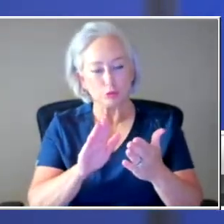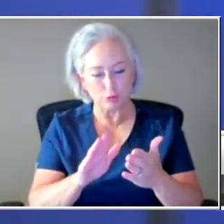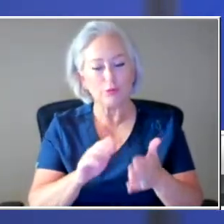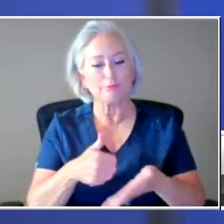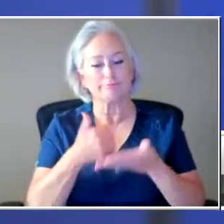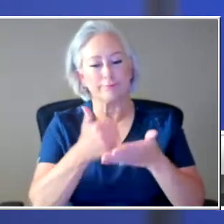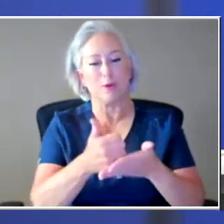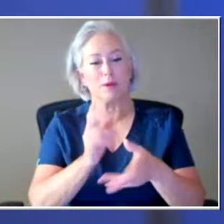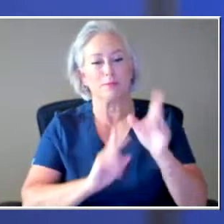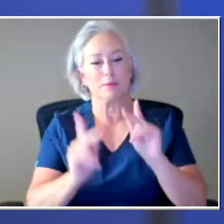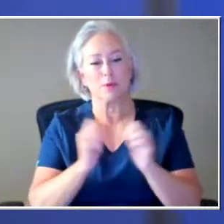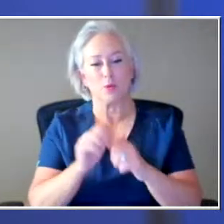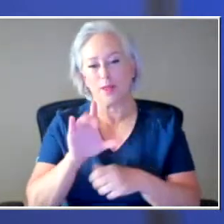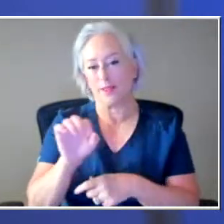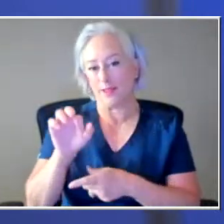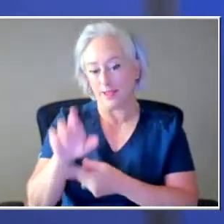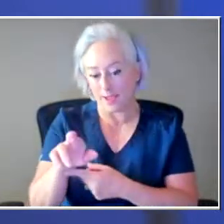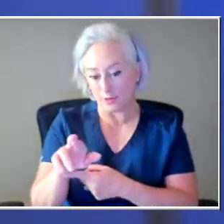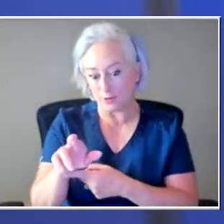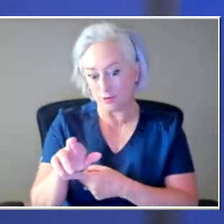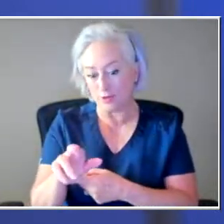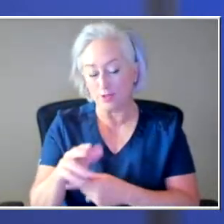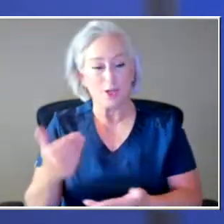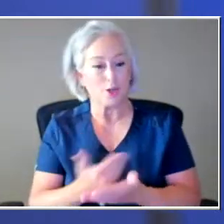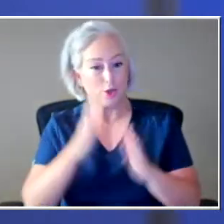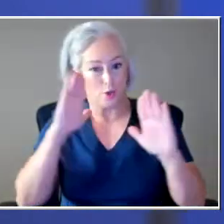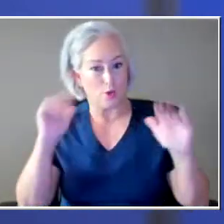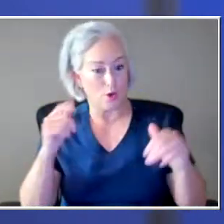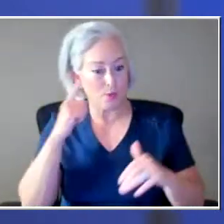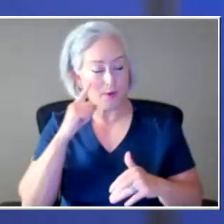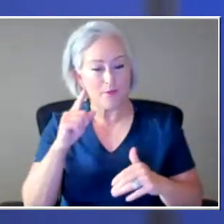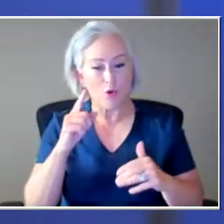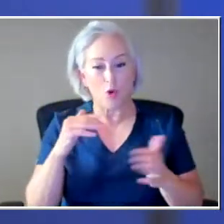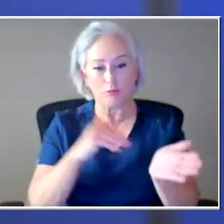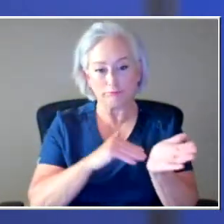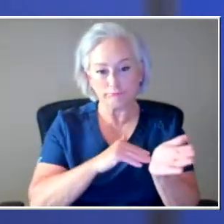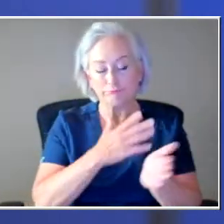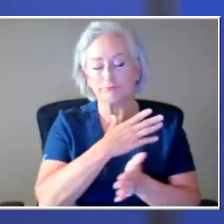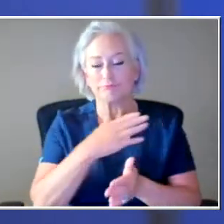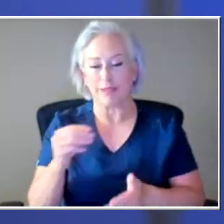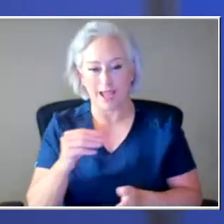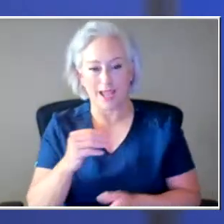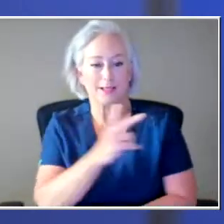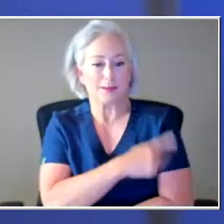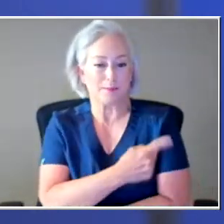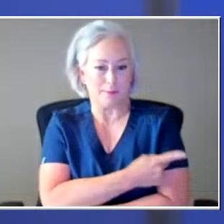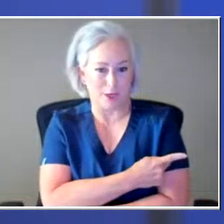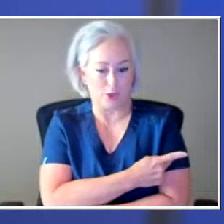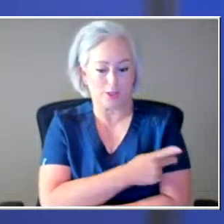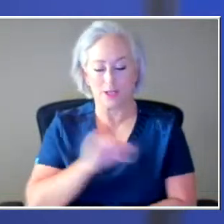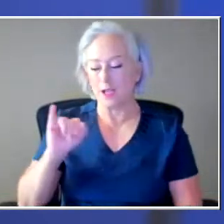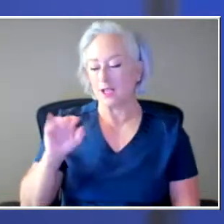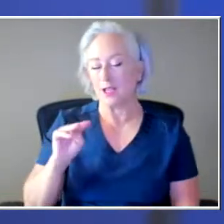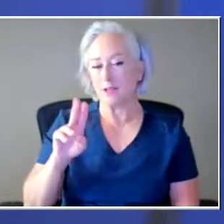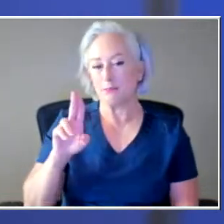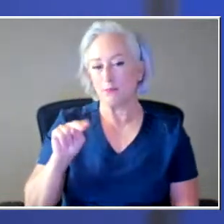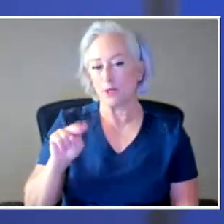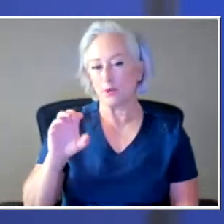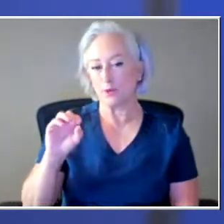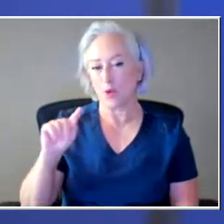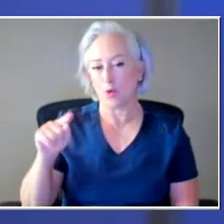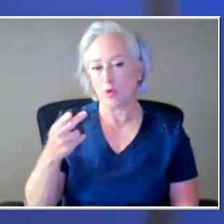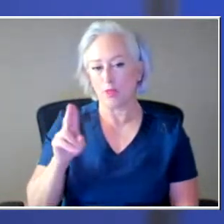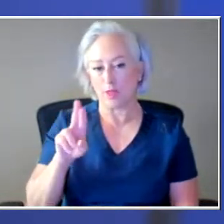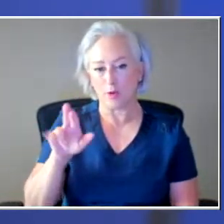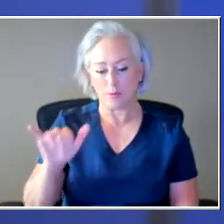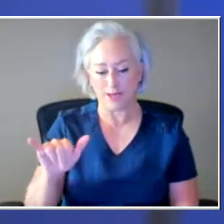to providers and patients. We are talking about immunotherapy and specifically today we are focused on CAR